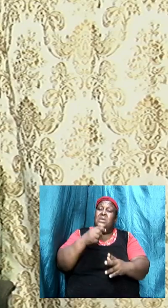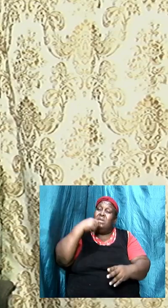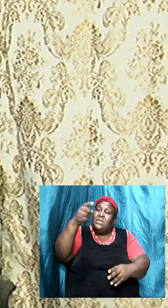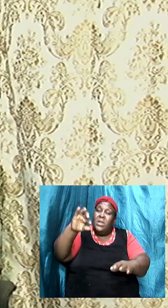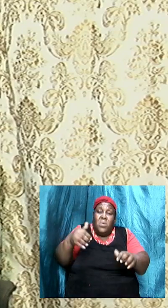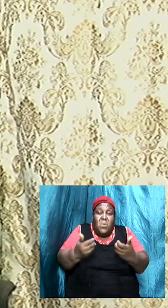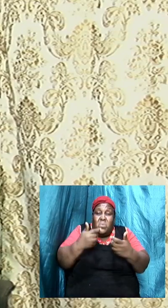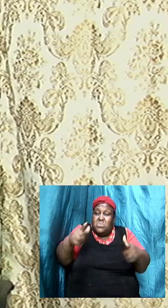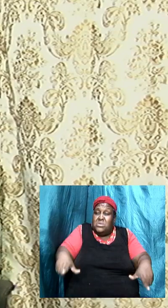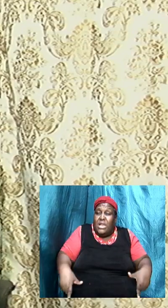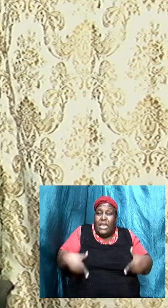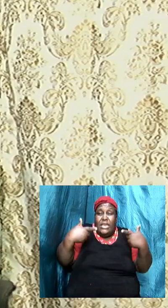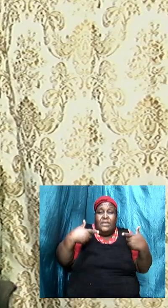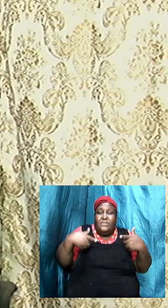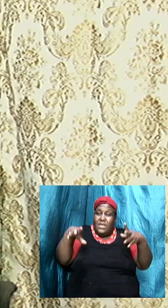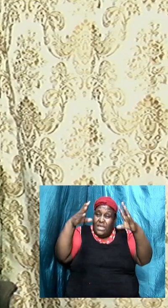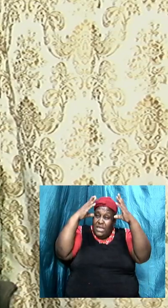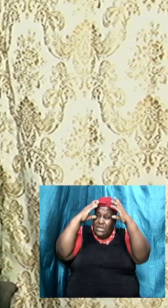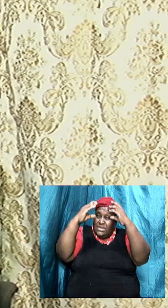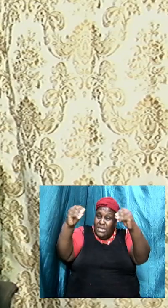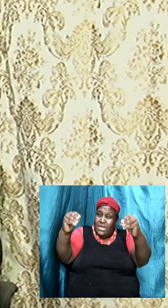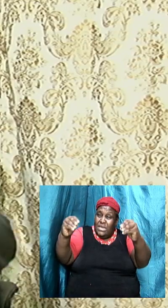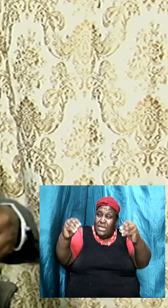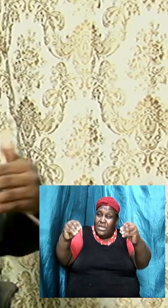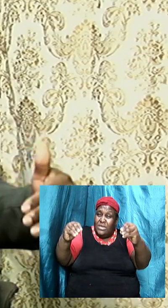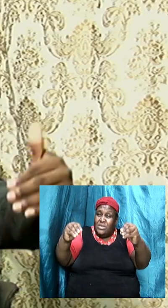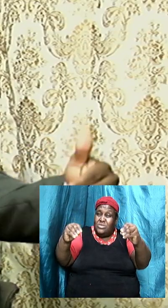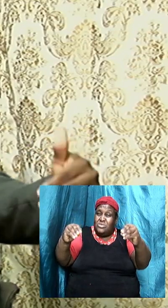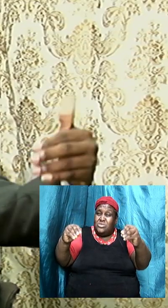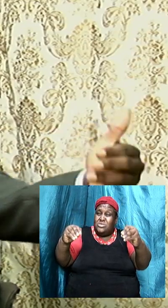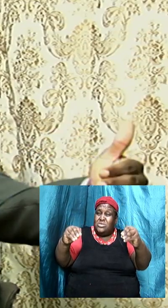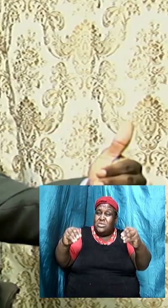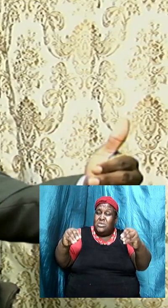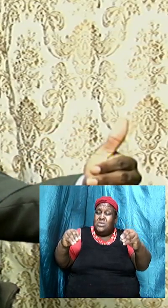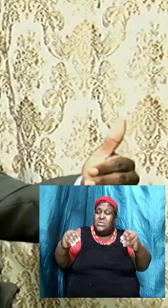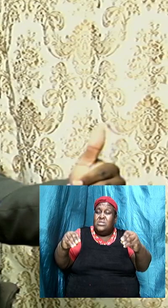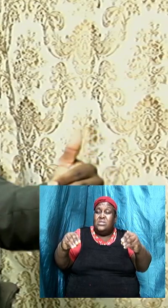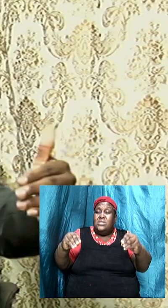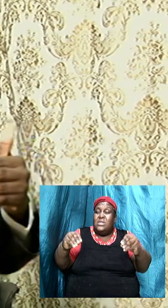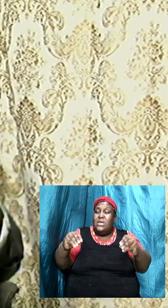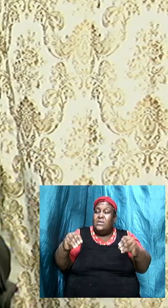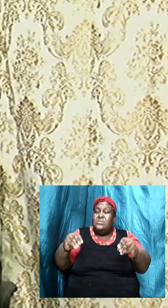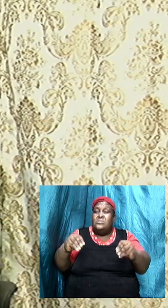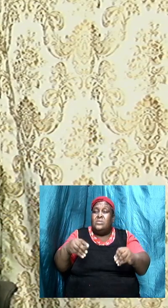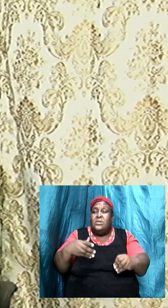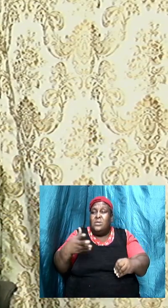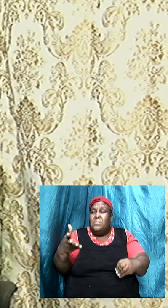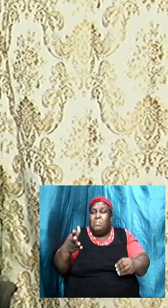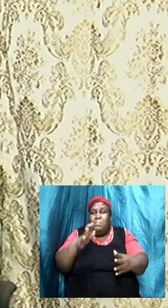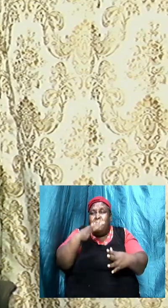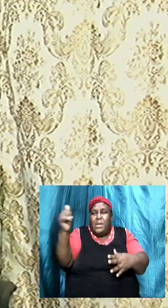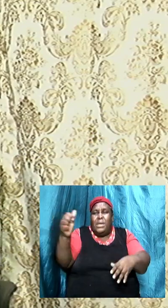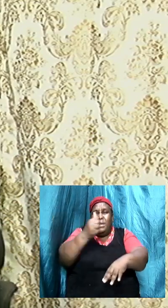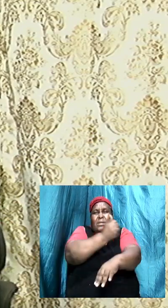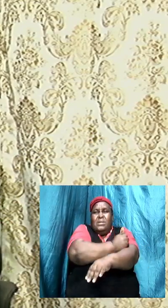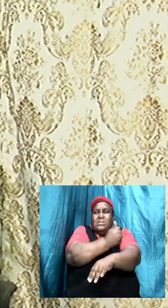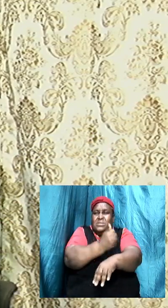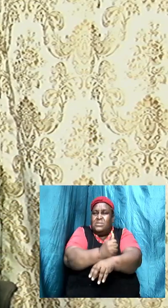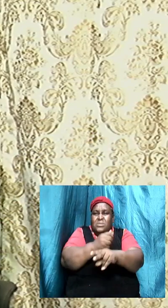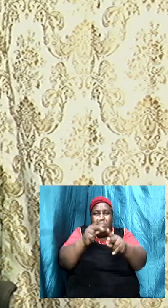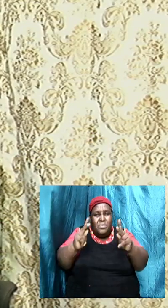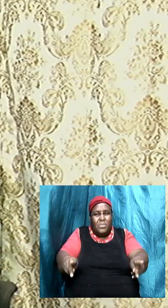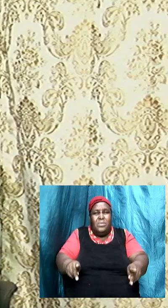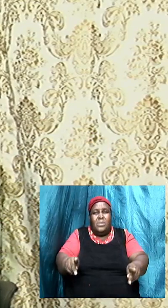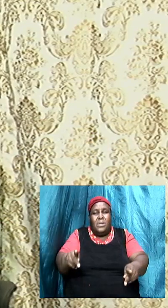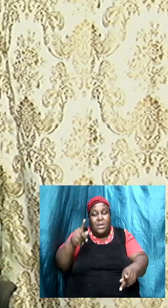is teaching imparted by an authoritative source. Now, it depends on who